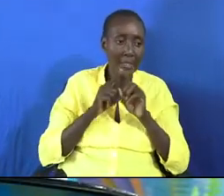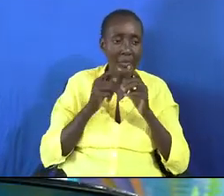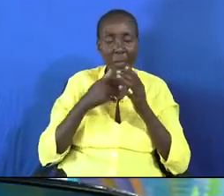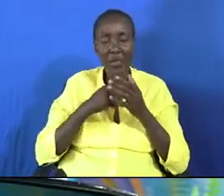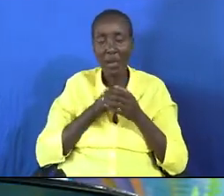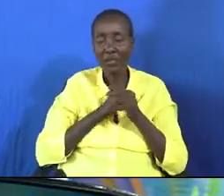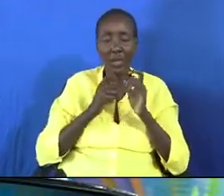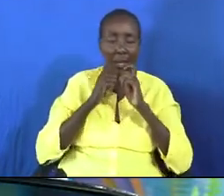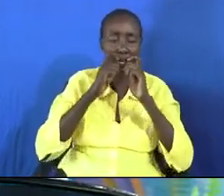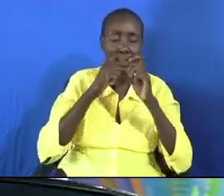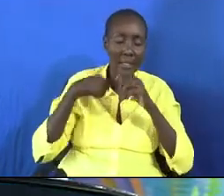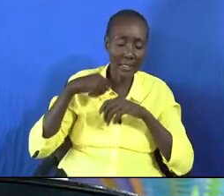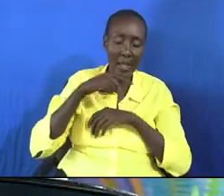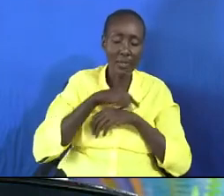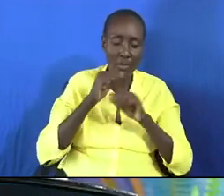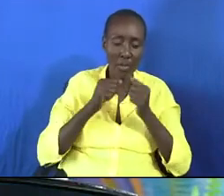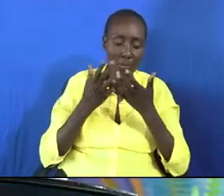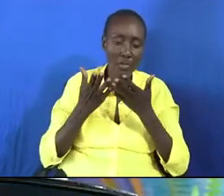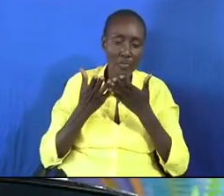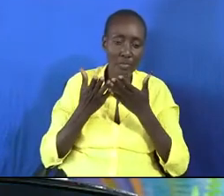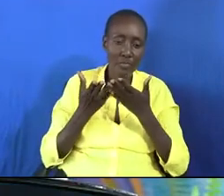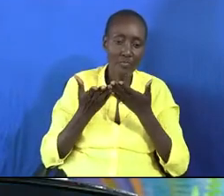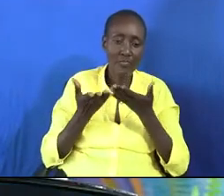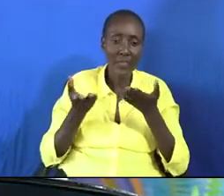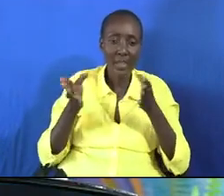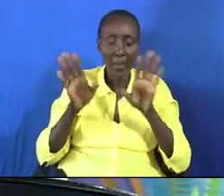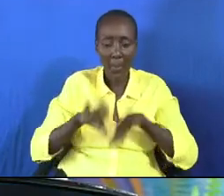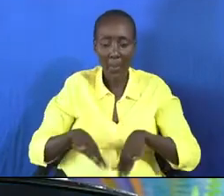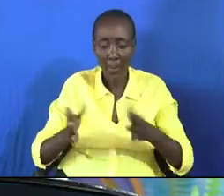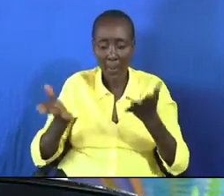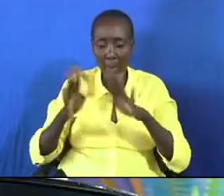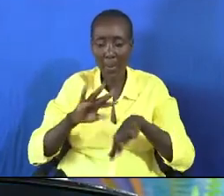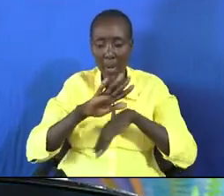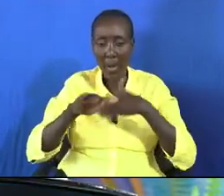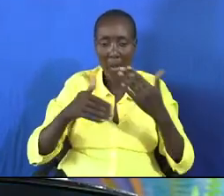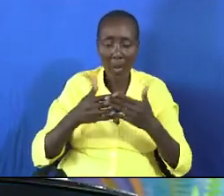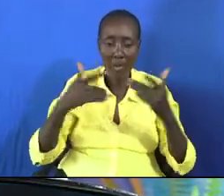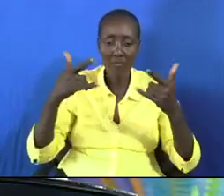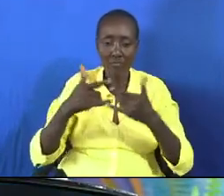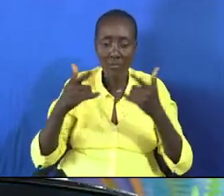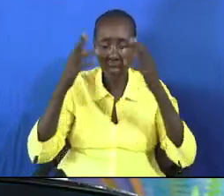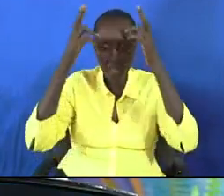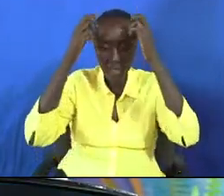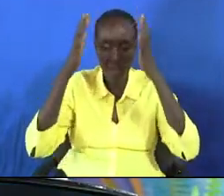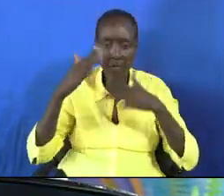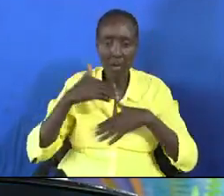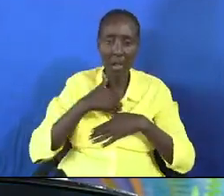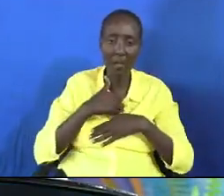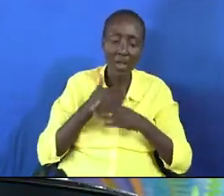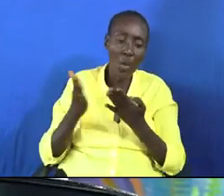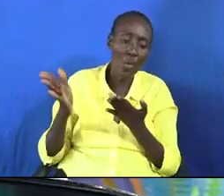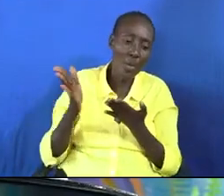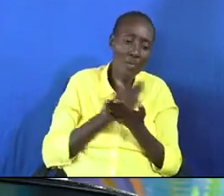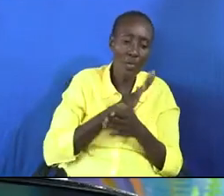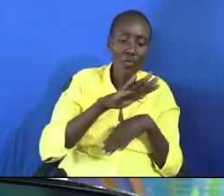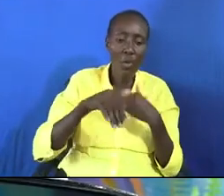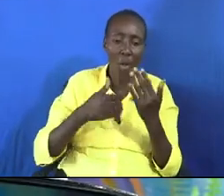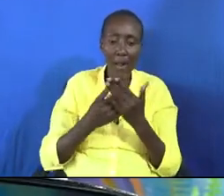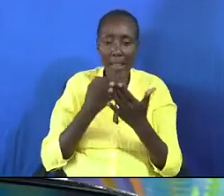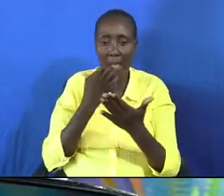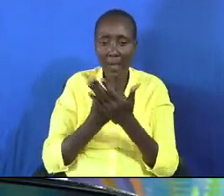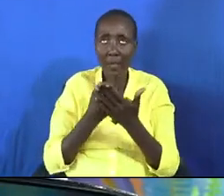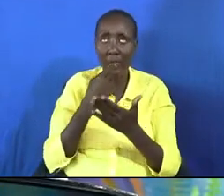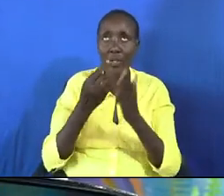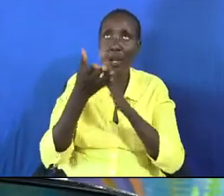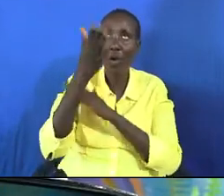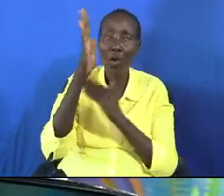repent, so that we close all those legal rights that the devil has. We take away the evidence. We tell God,